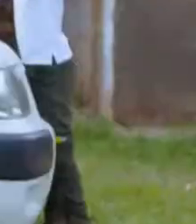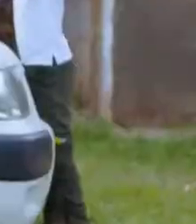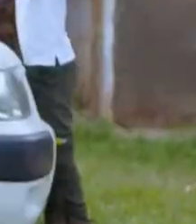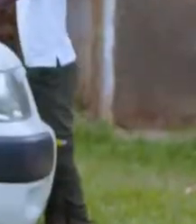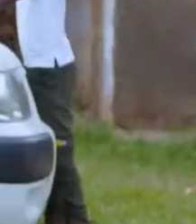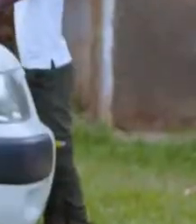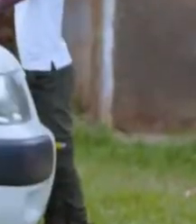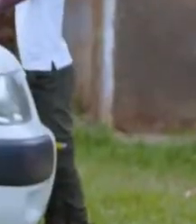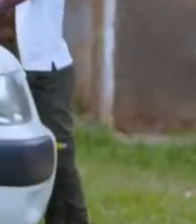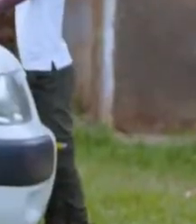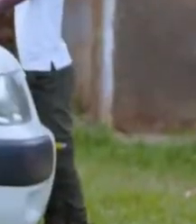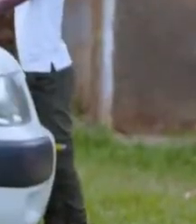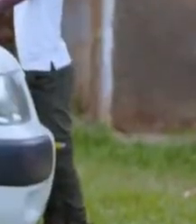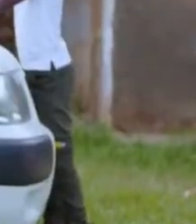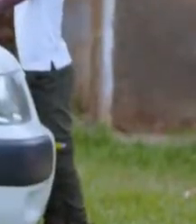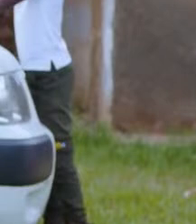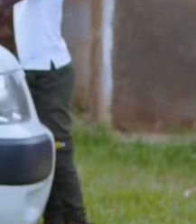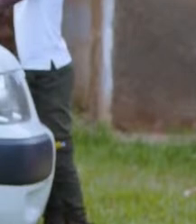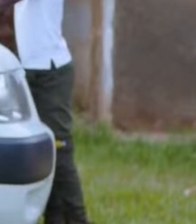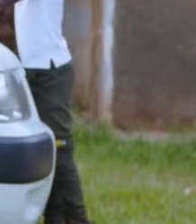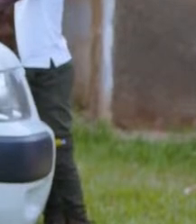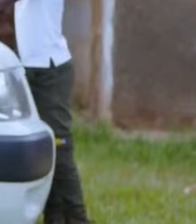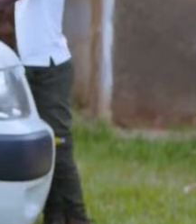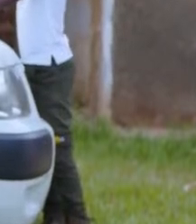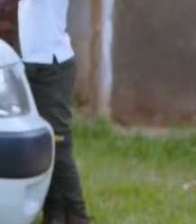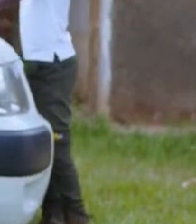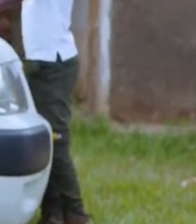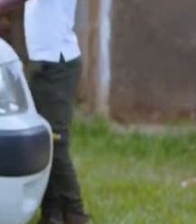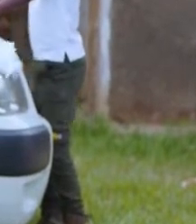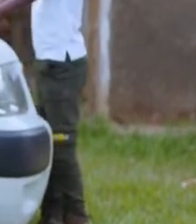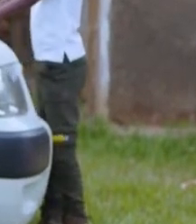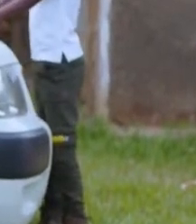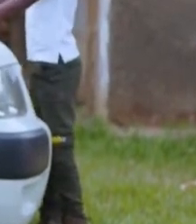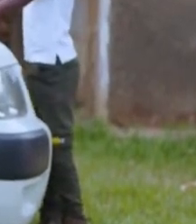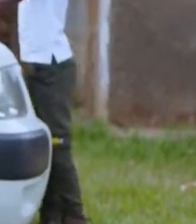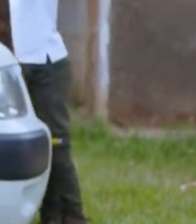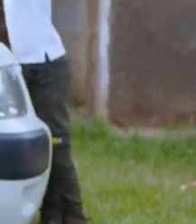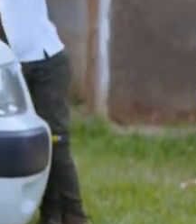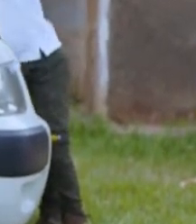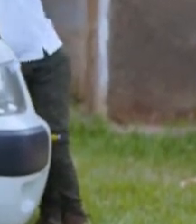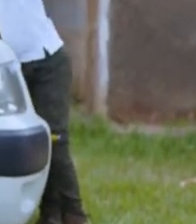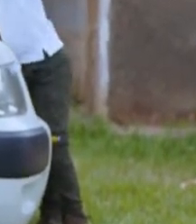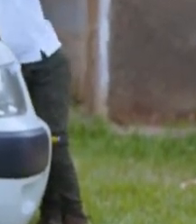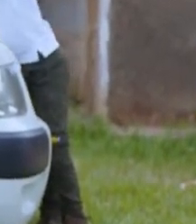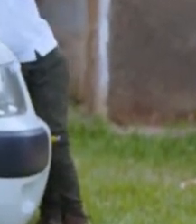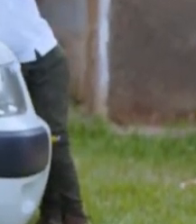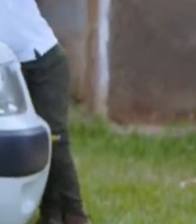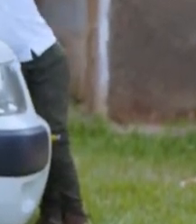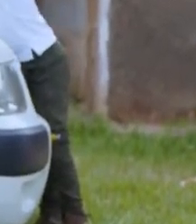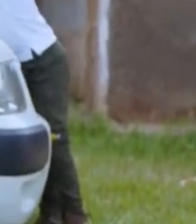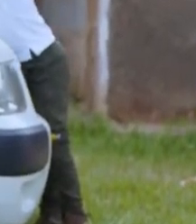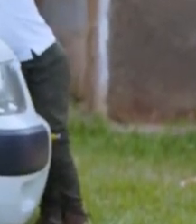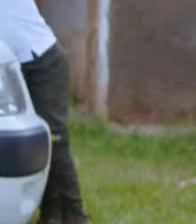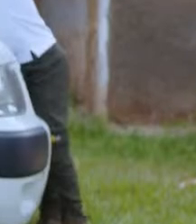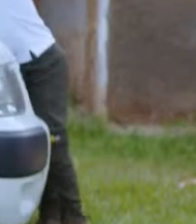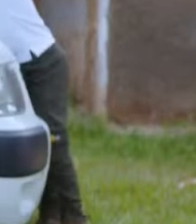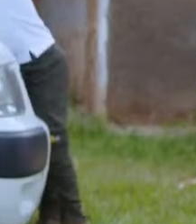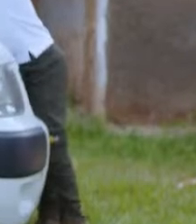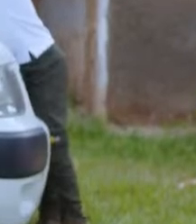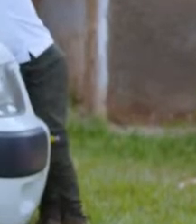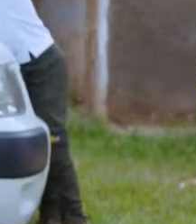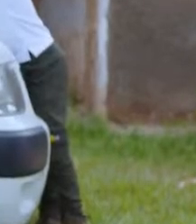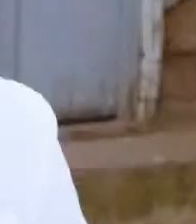MTN. So unyakwa asile nkagia kolo nagamanze Zahara Toto. I'm calling you from MTN. Ohanguire motoka. I just